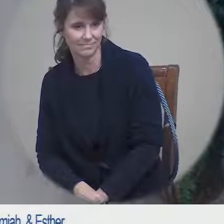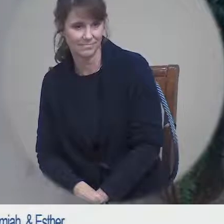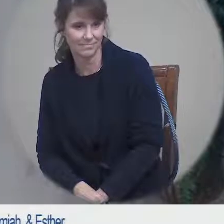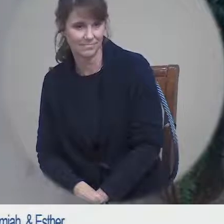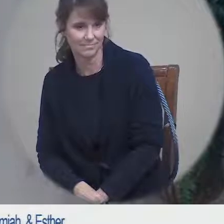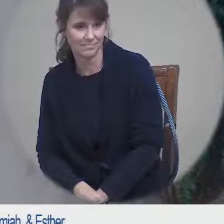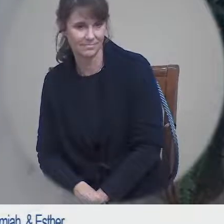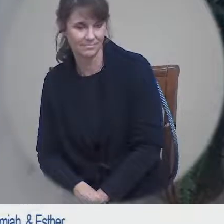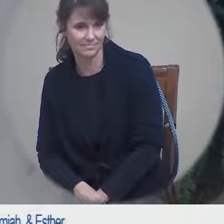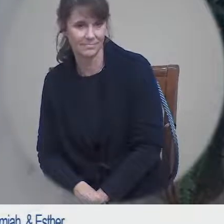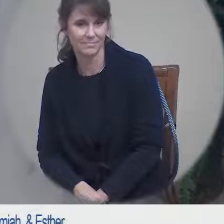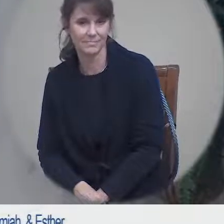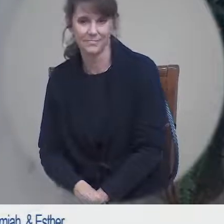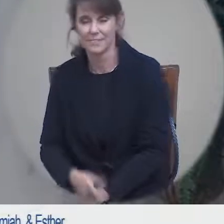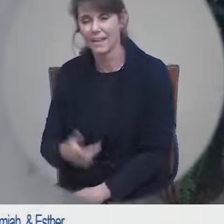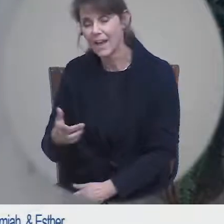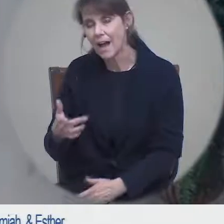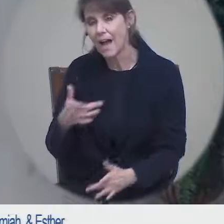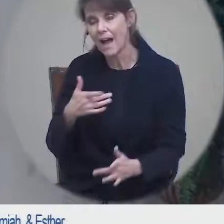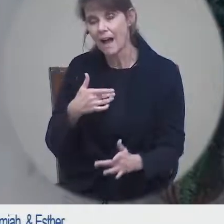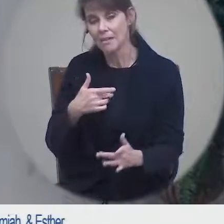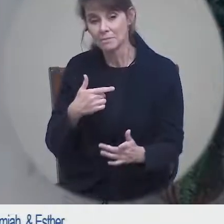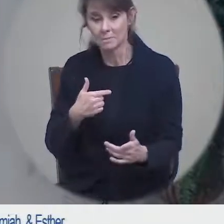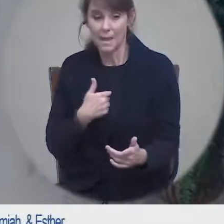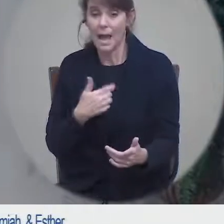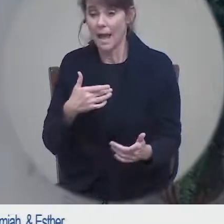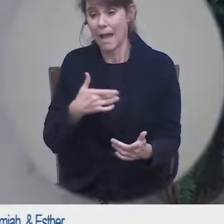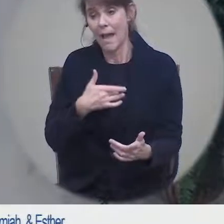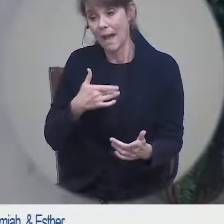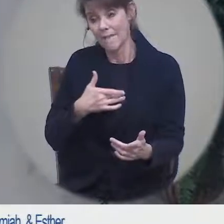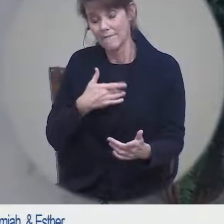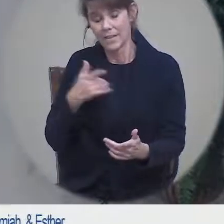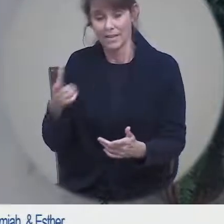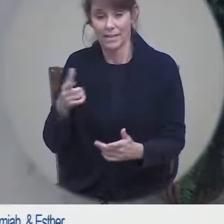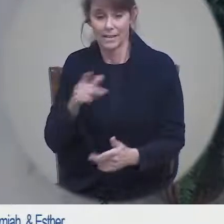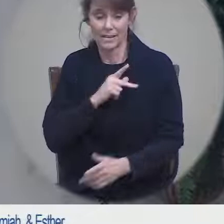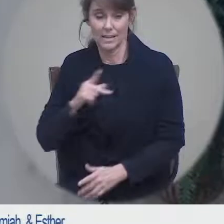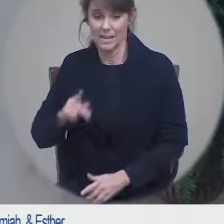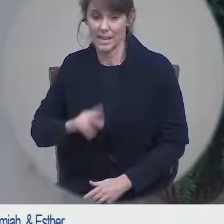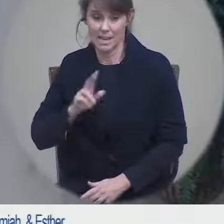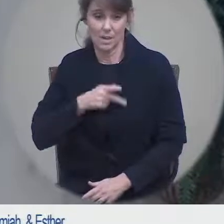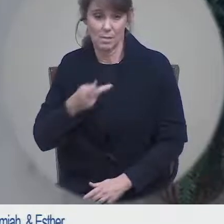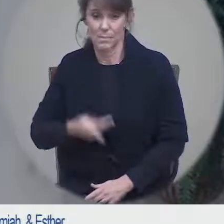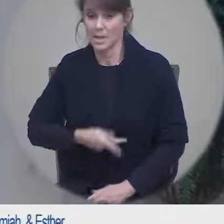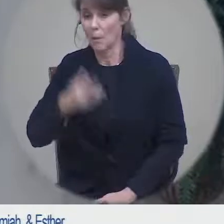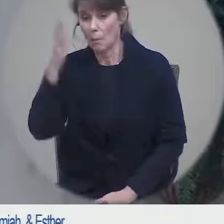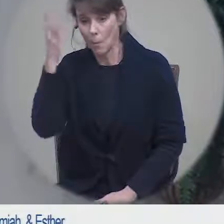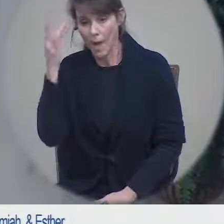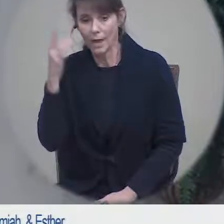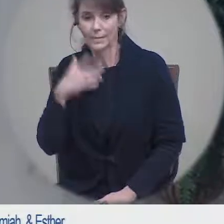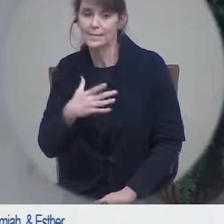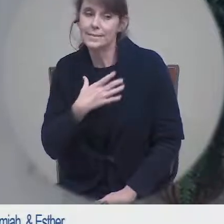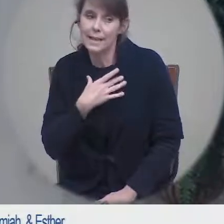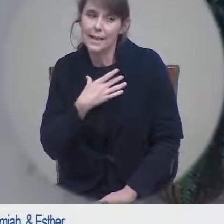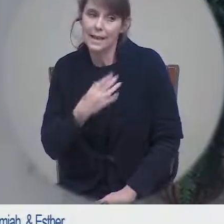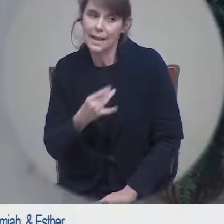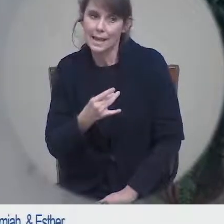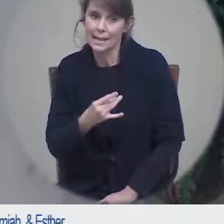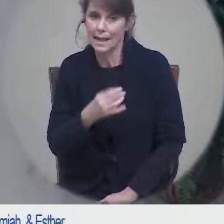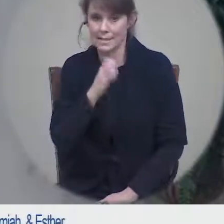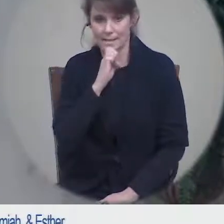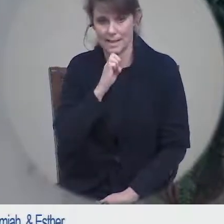seem, at least, I hope everybody heard Matt's comments, but King Ahasuerus doesn't seem to be